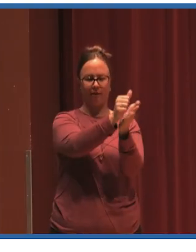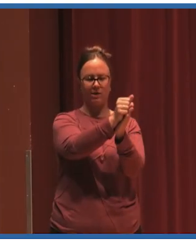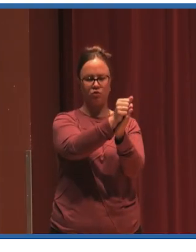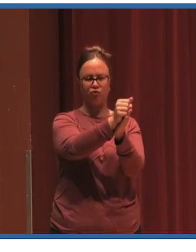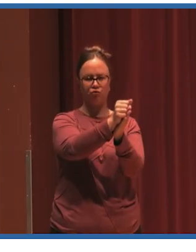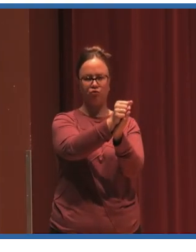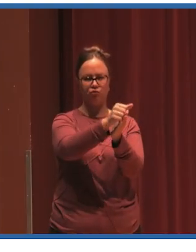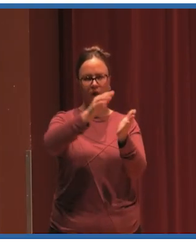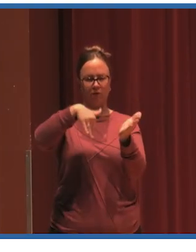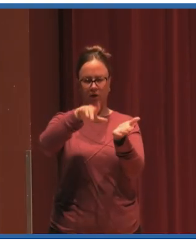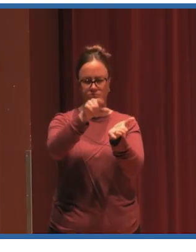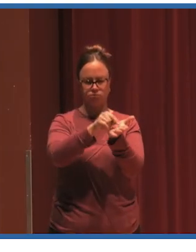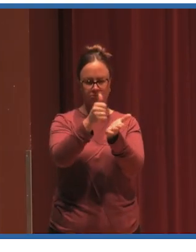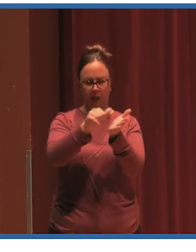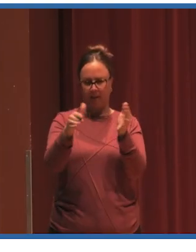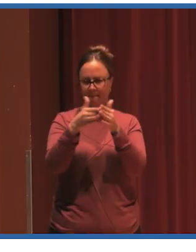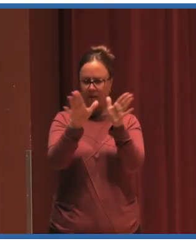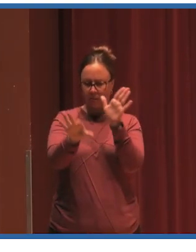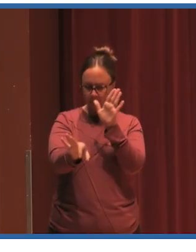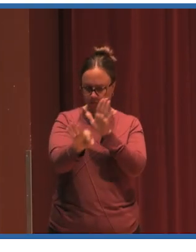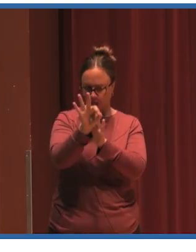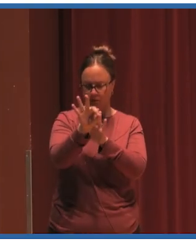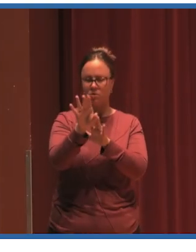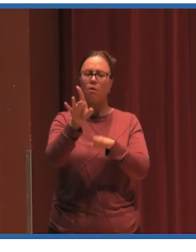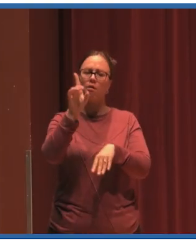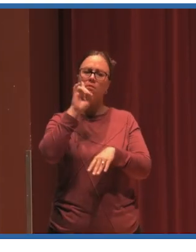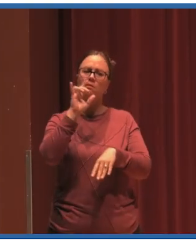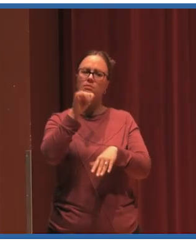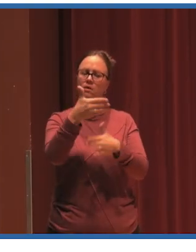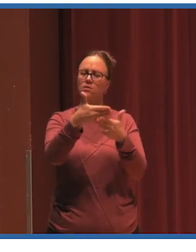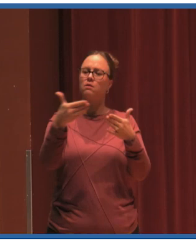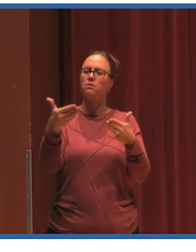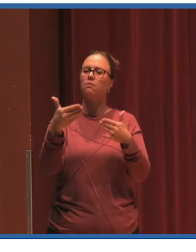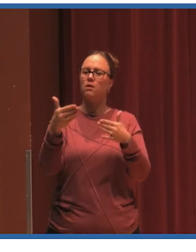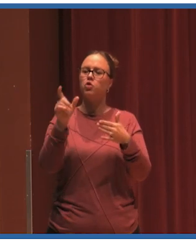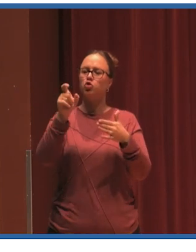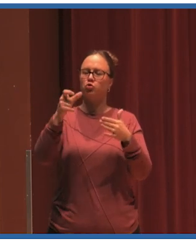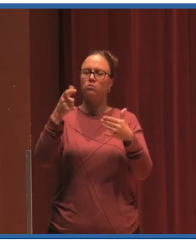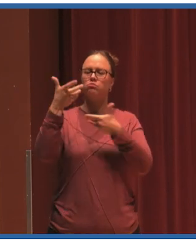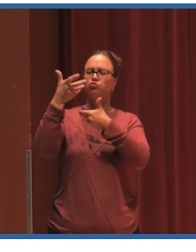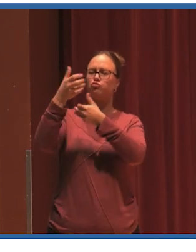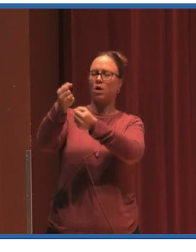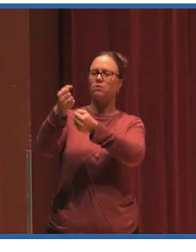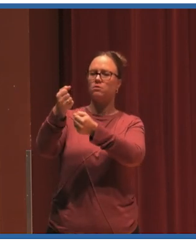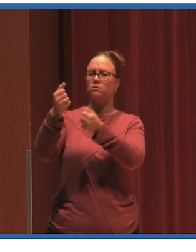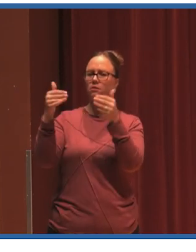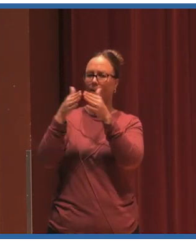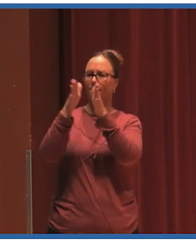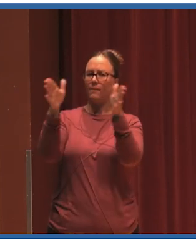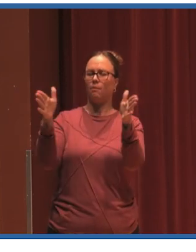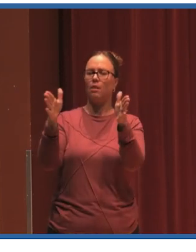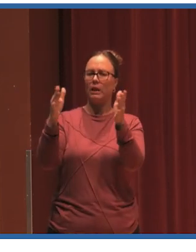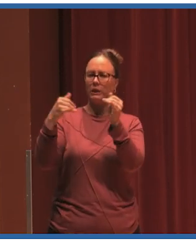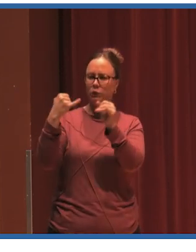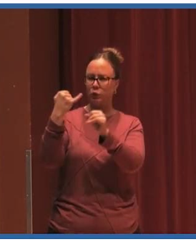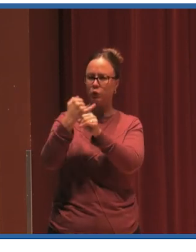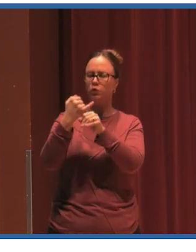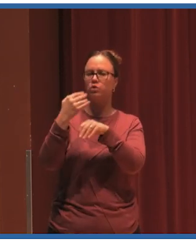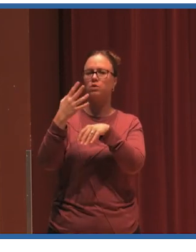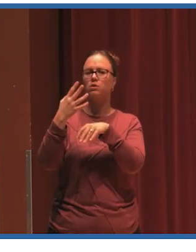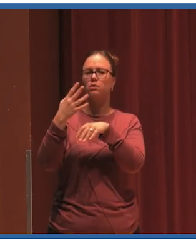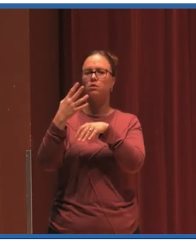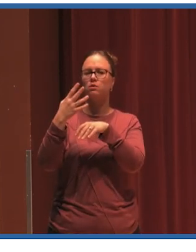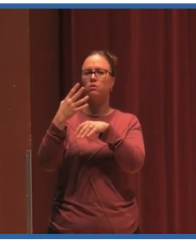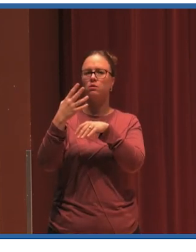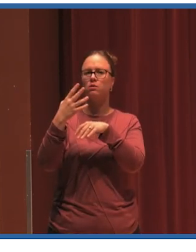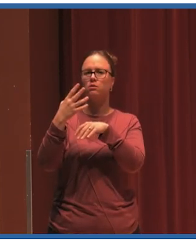out with any public findings. So I think that that's something that we should have enough trust in our public institutions, and we should have trustworthy